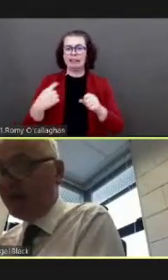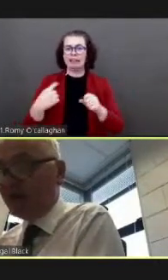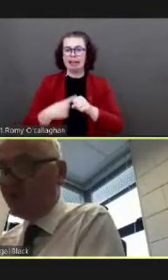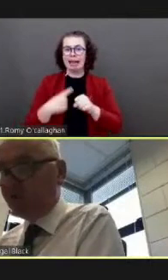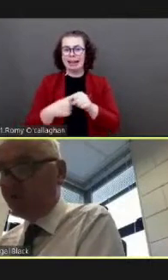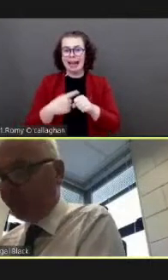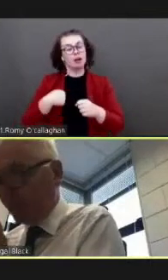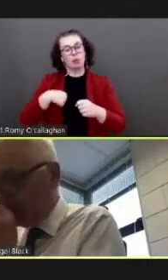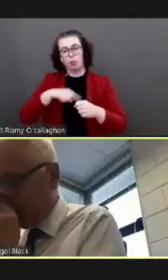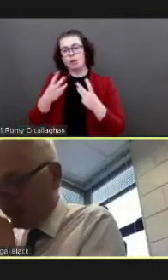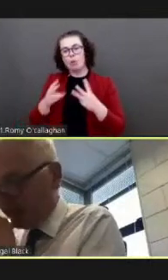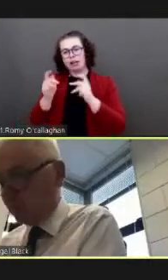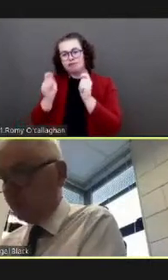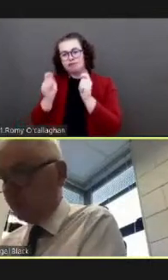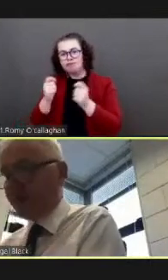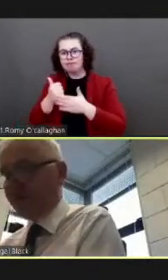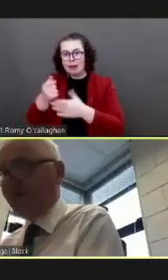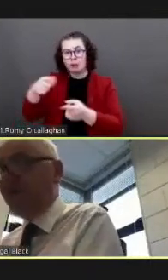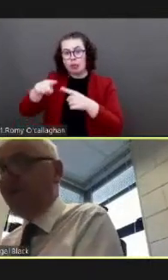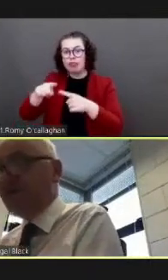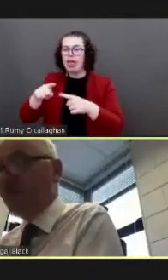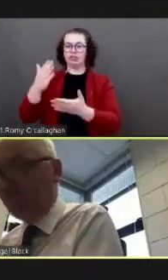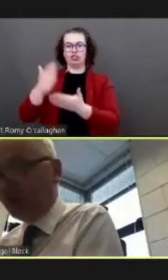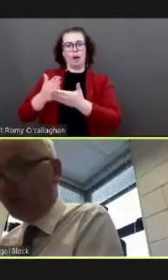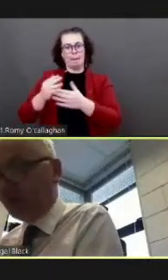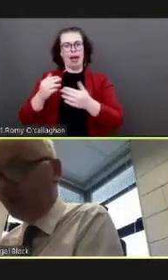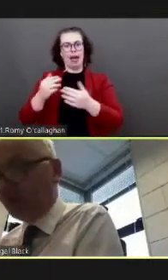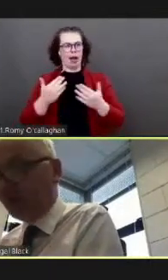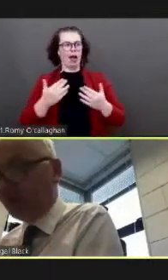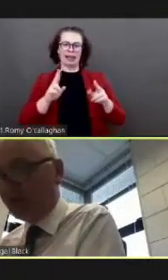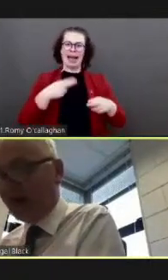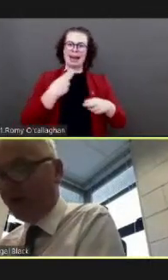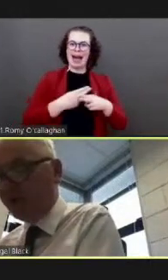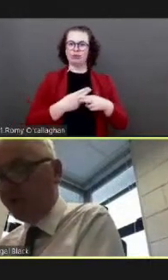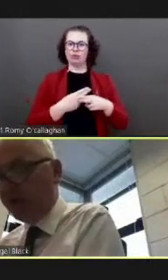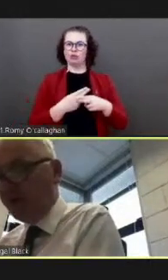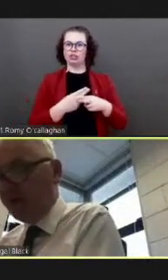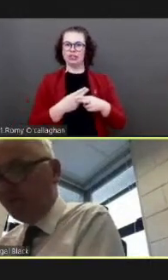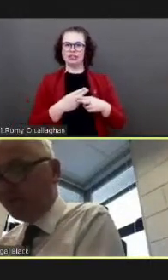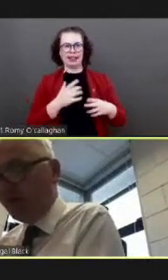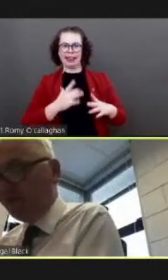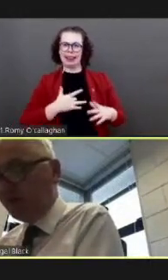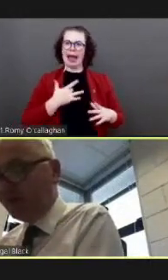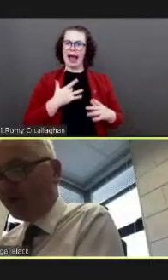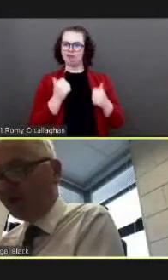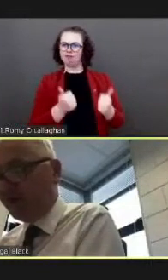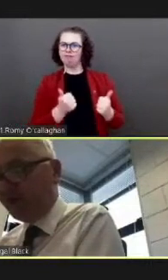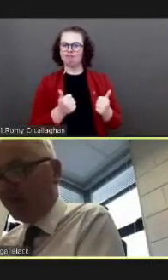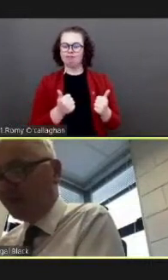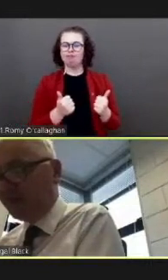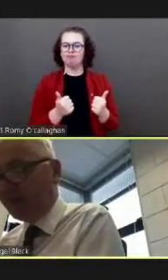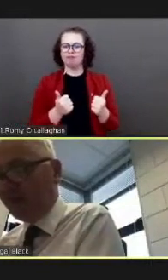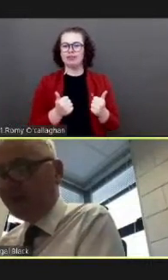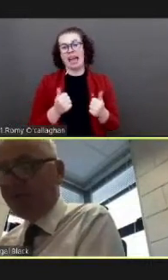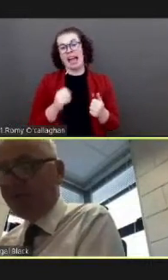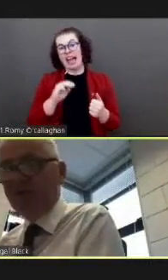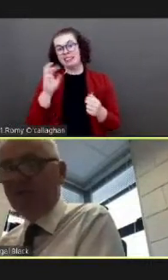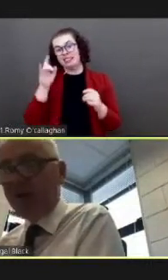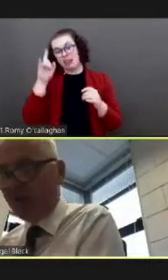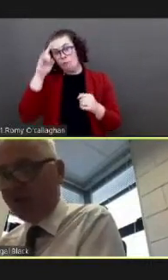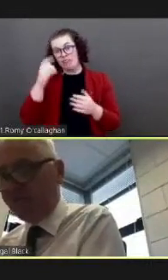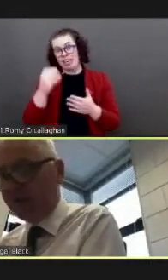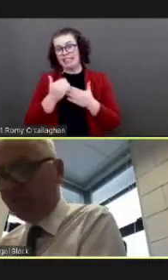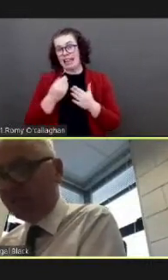And I know there's a popular myth in some quarters that prison should be about maybe breaking people down, but my view and that of the IPS is that we endeavour